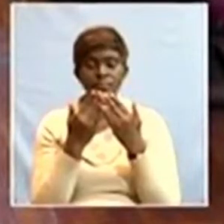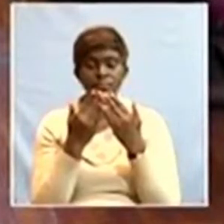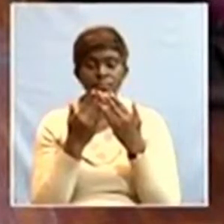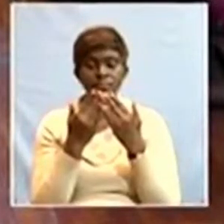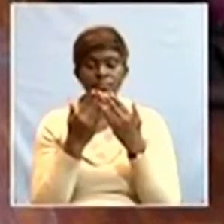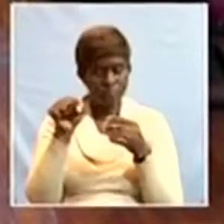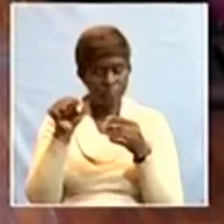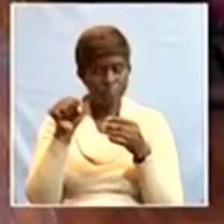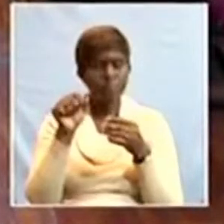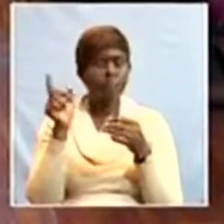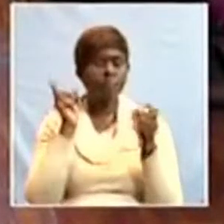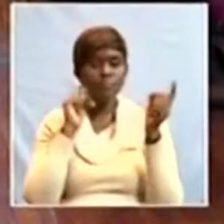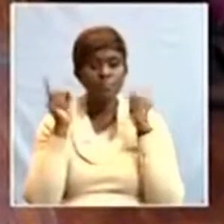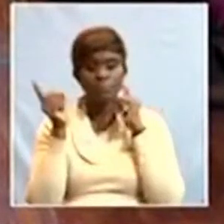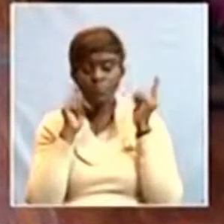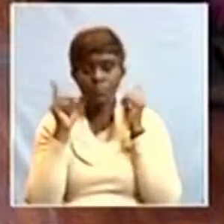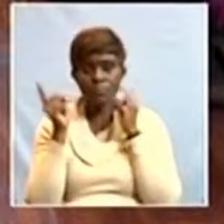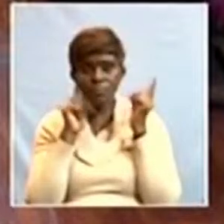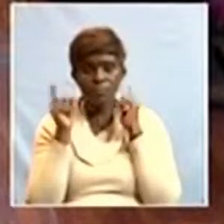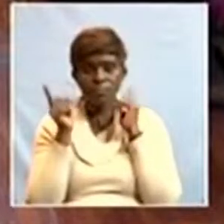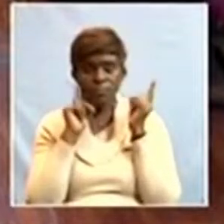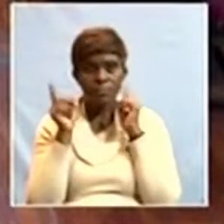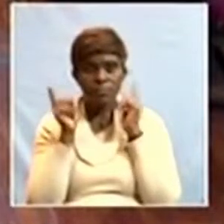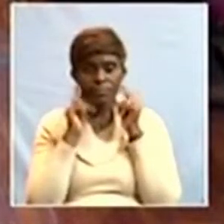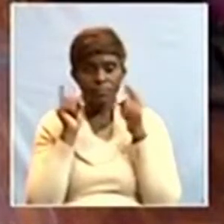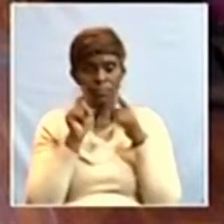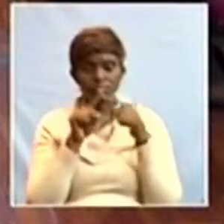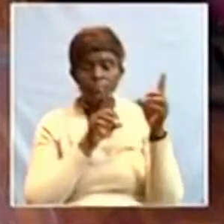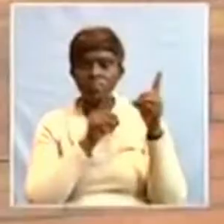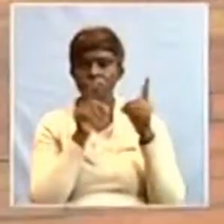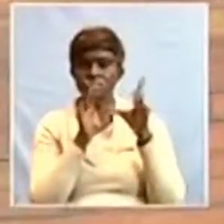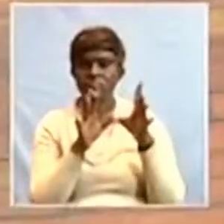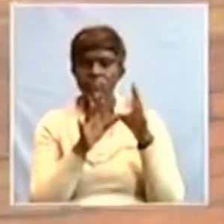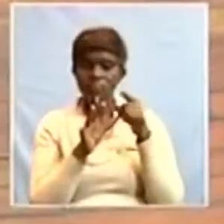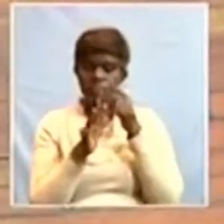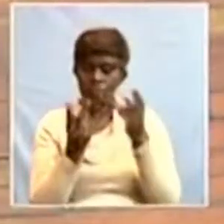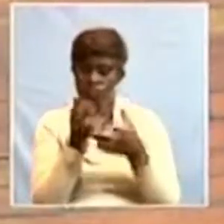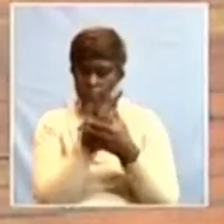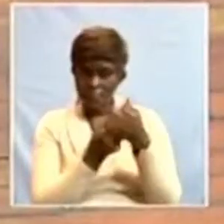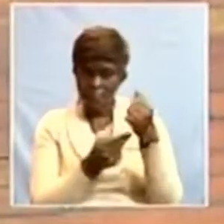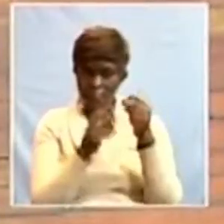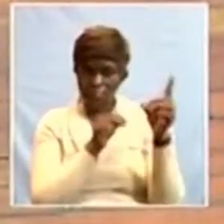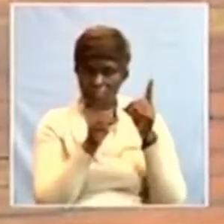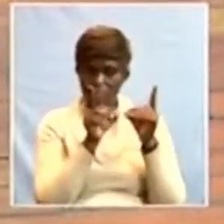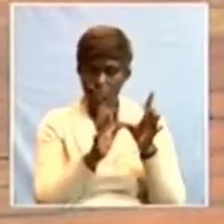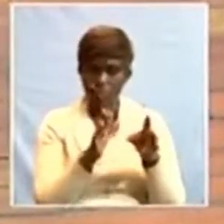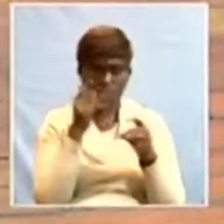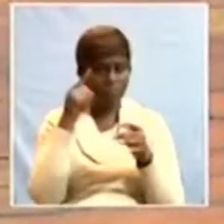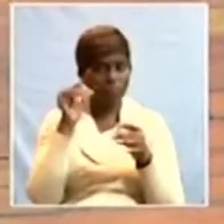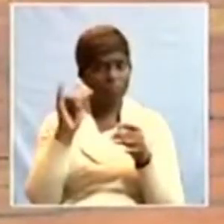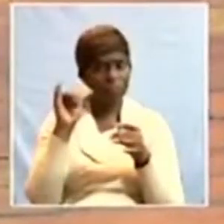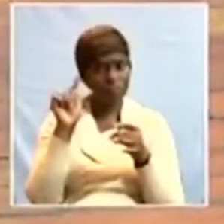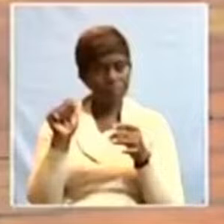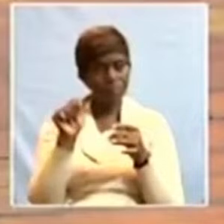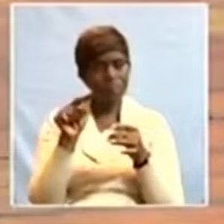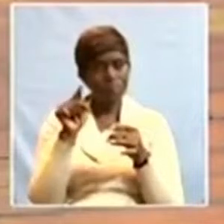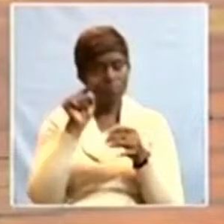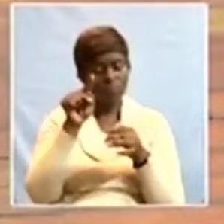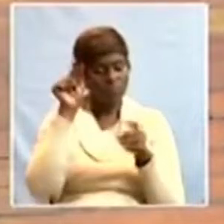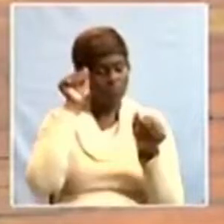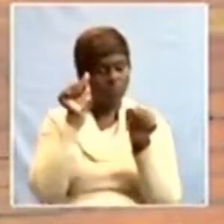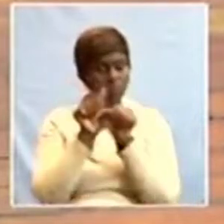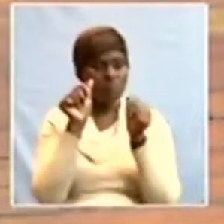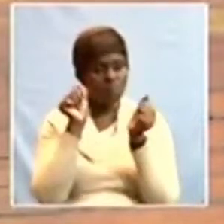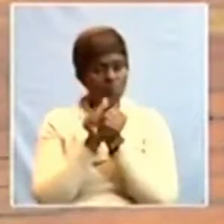PS listening to both directors for IT you agree with